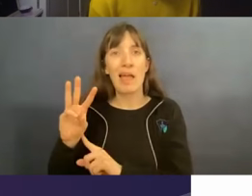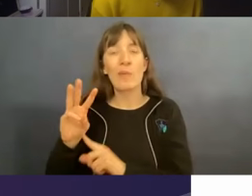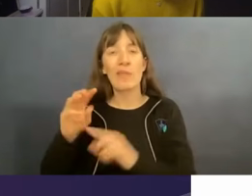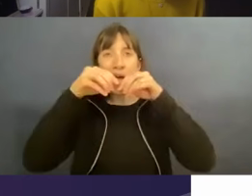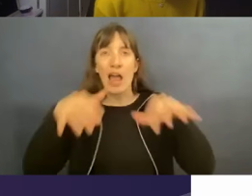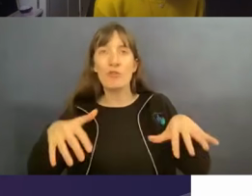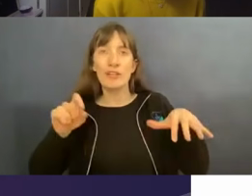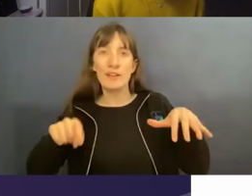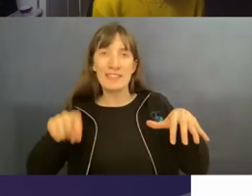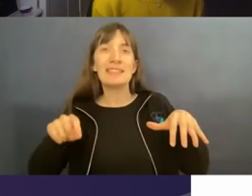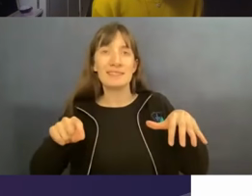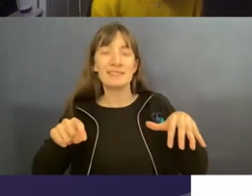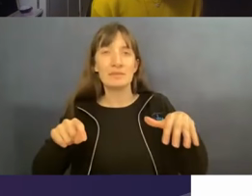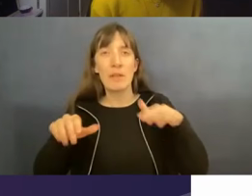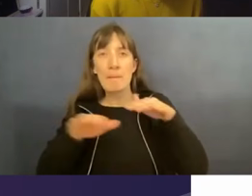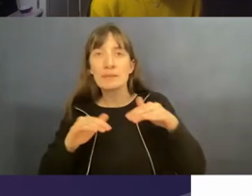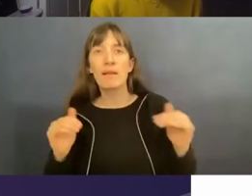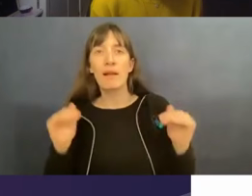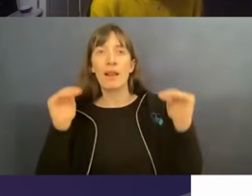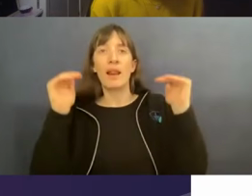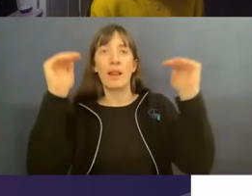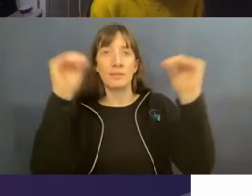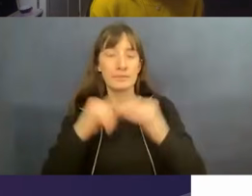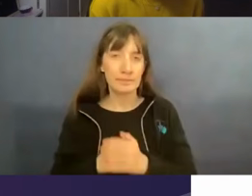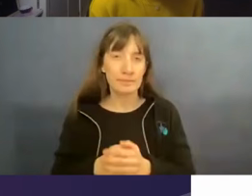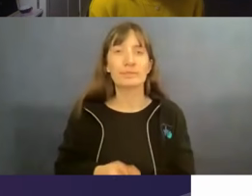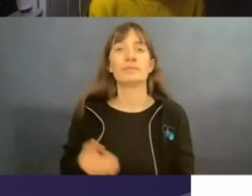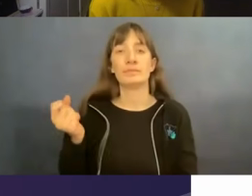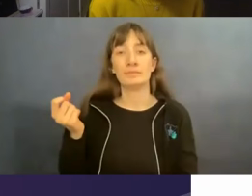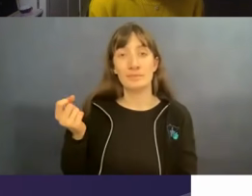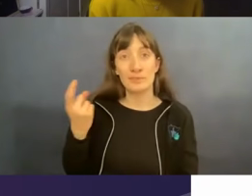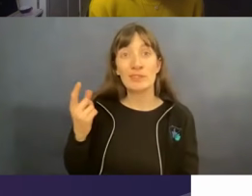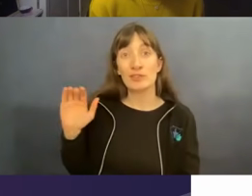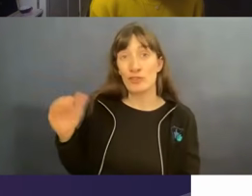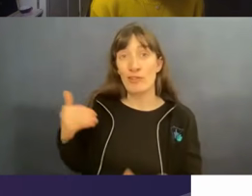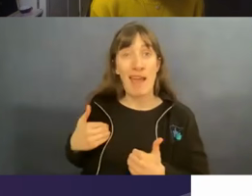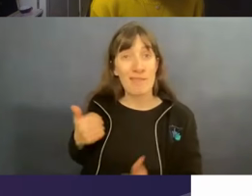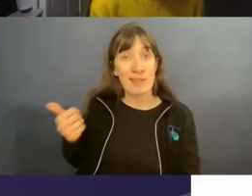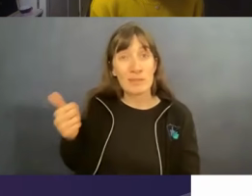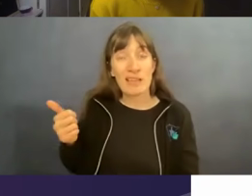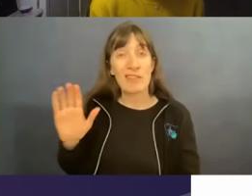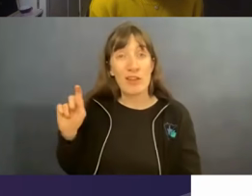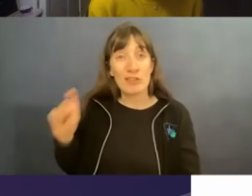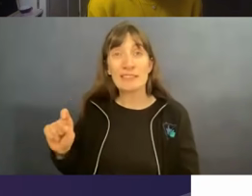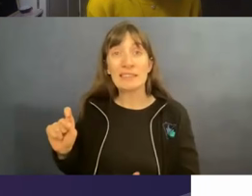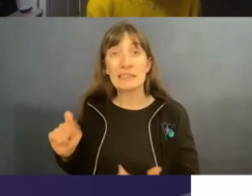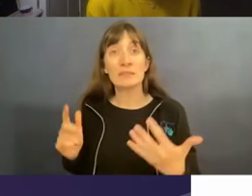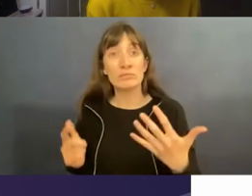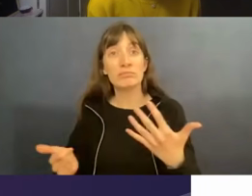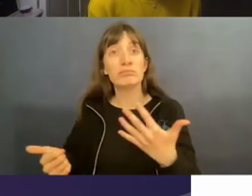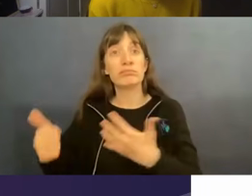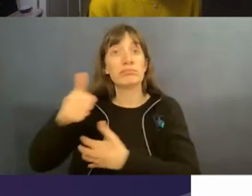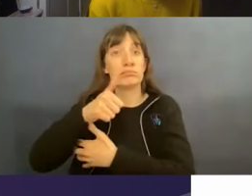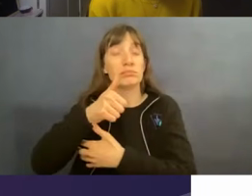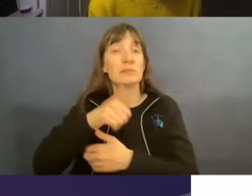really important to think about in terms of, children have that as well, what their physiological and their safety